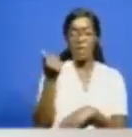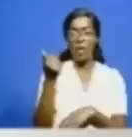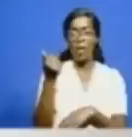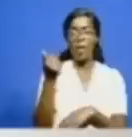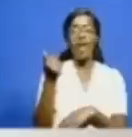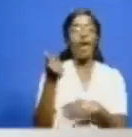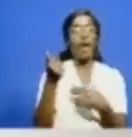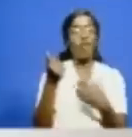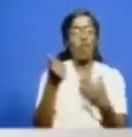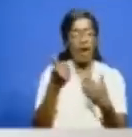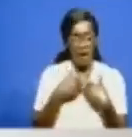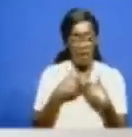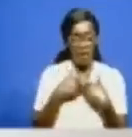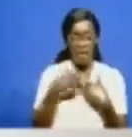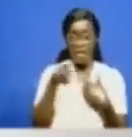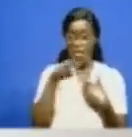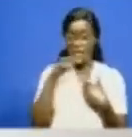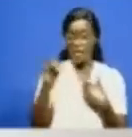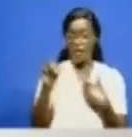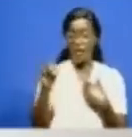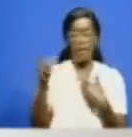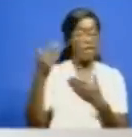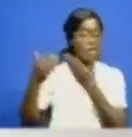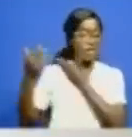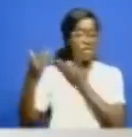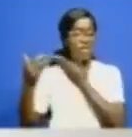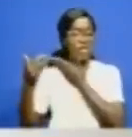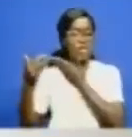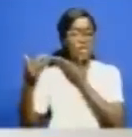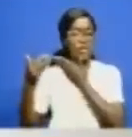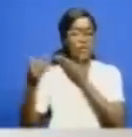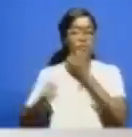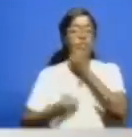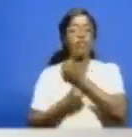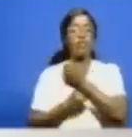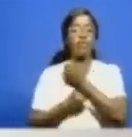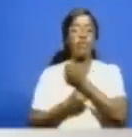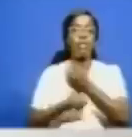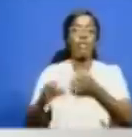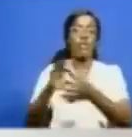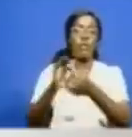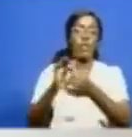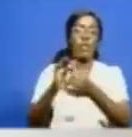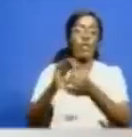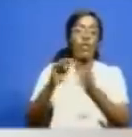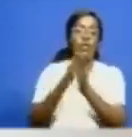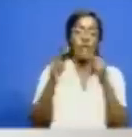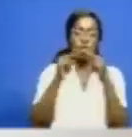had Mzee Nyachae, and his legacy is fundamentally entwined with the